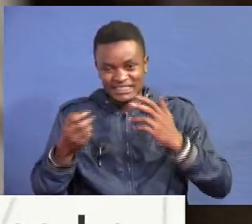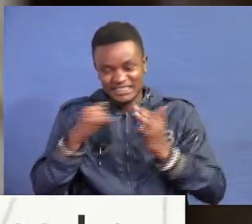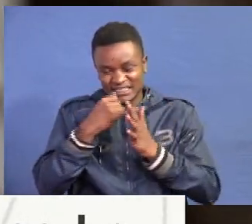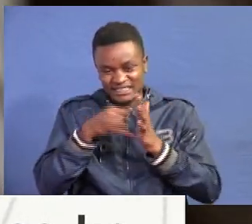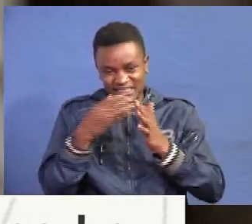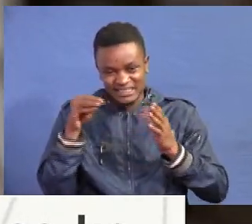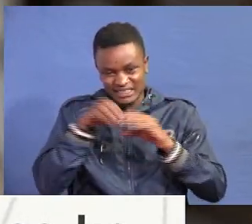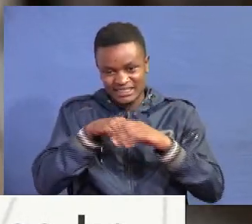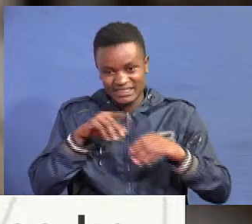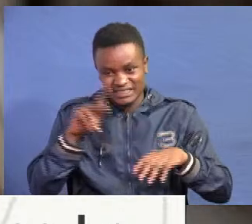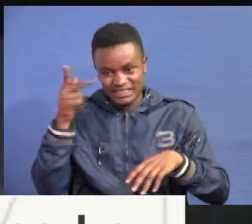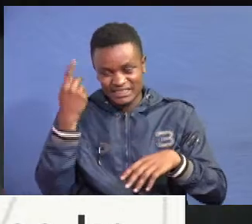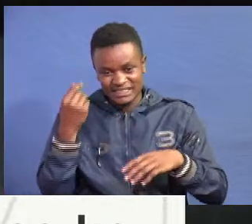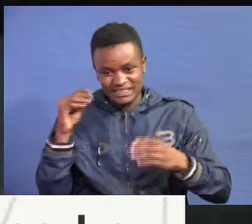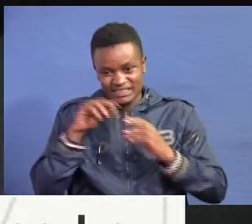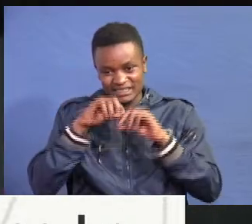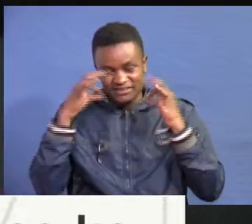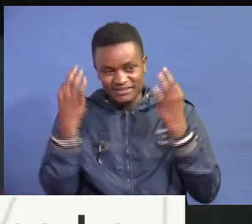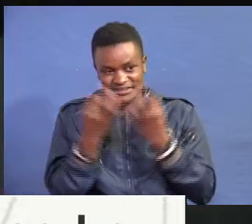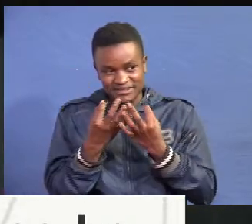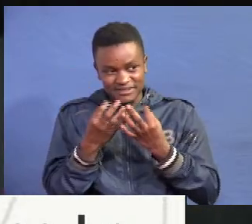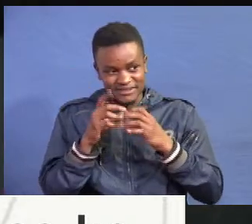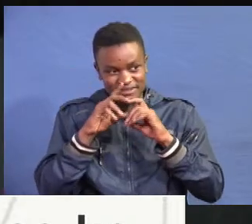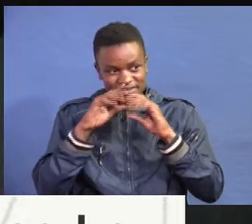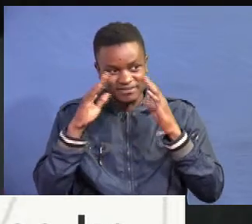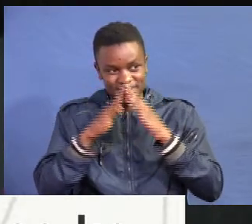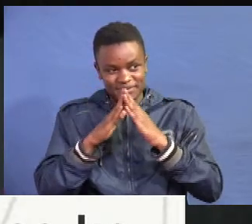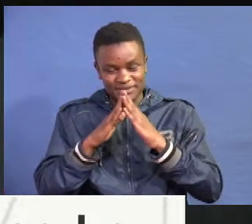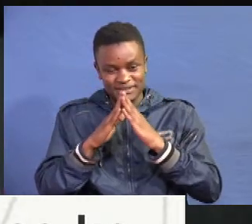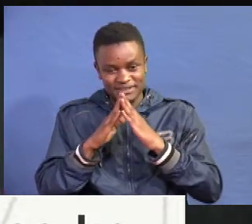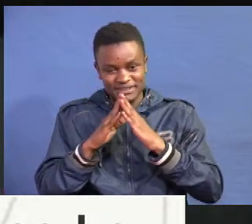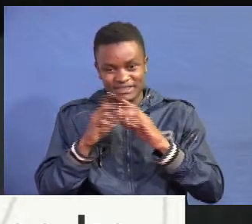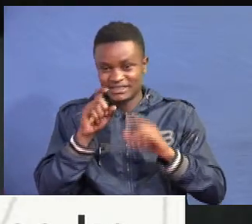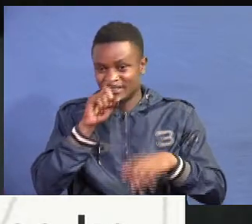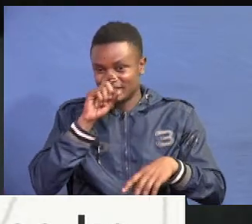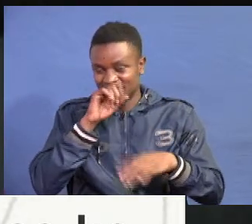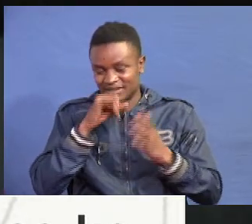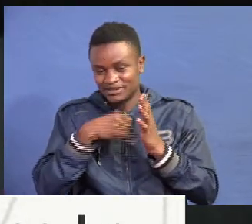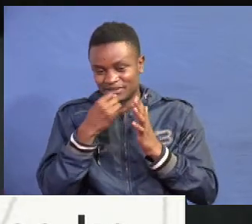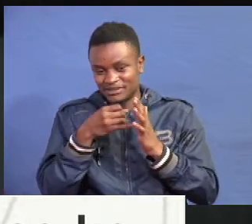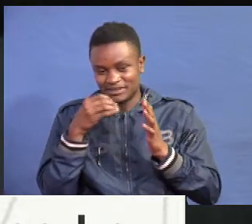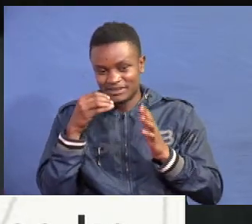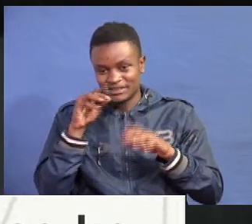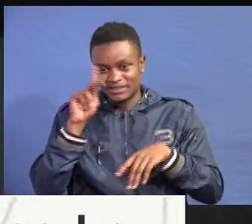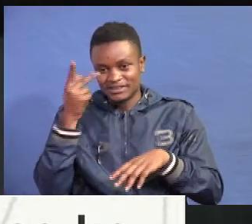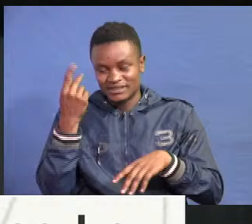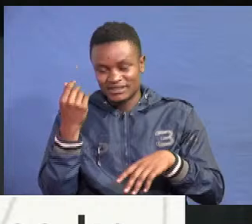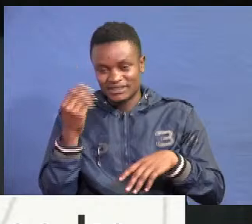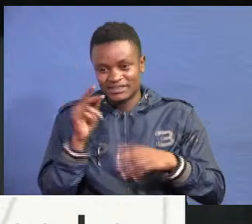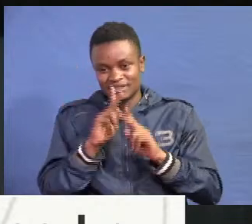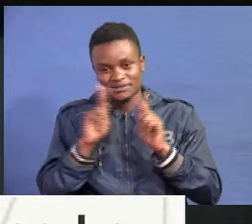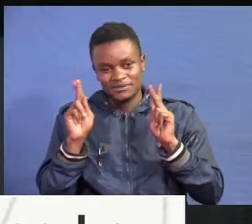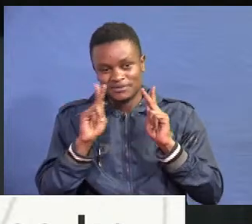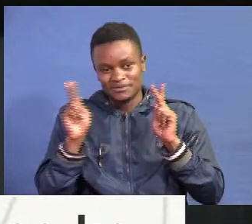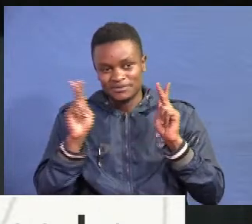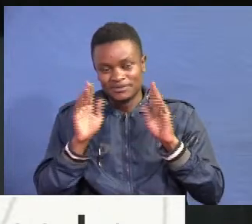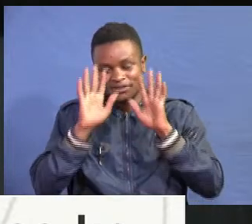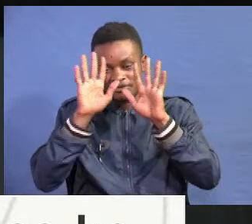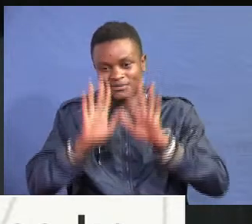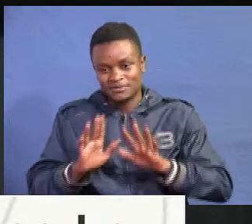to several households. The chicken industry in Kenya is a very vital